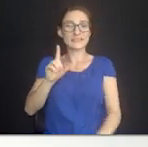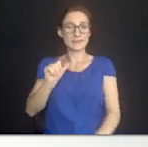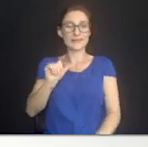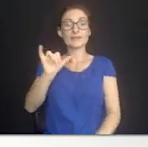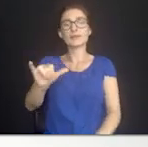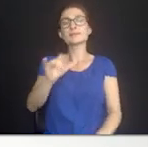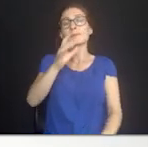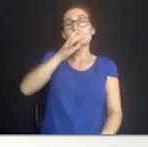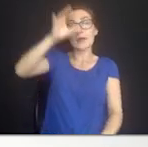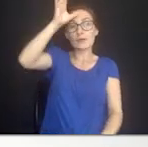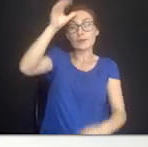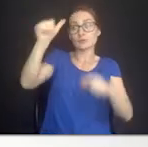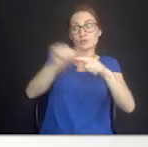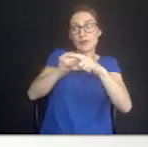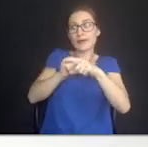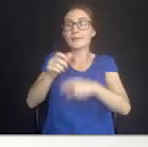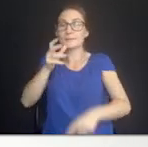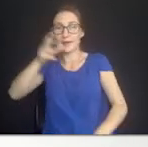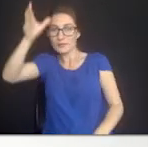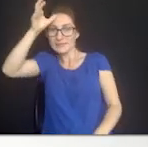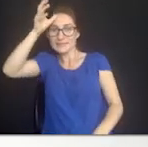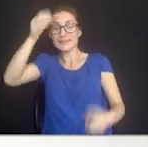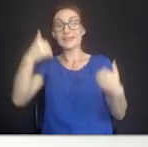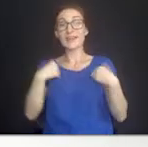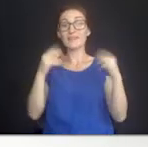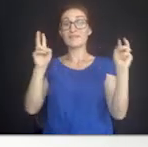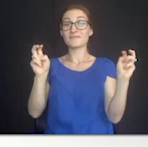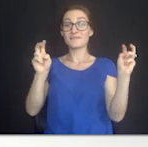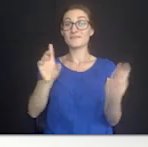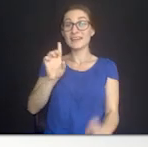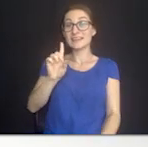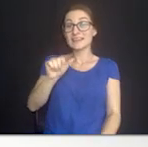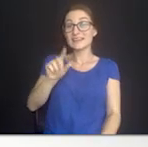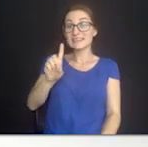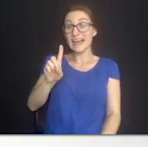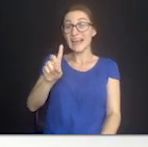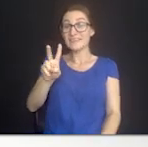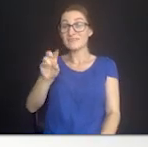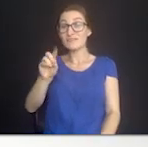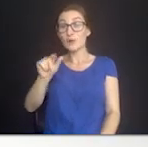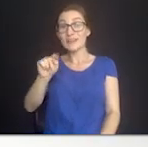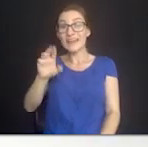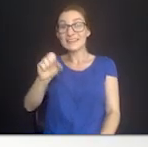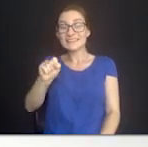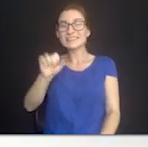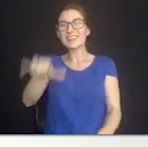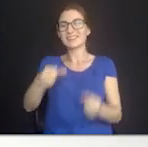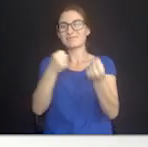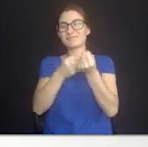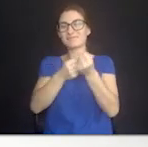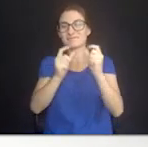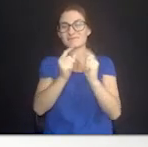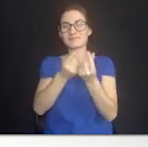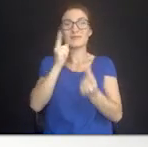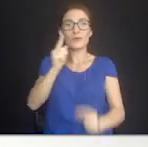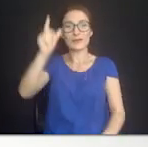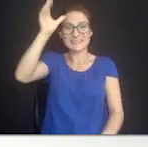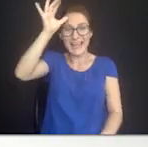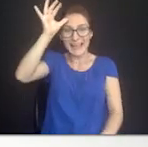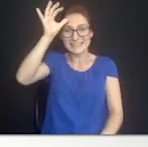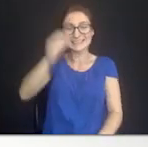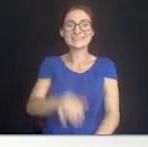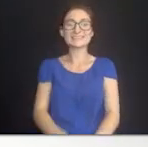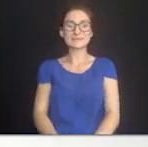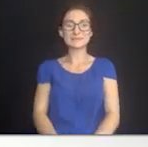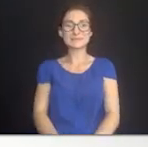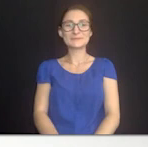is a parent-to-parent training group. They have Dadvocates, which is great. It's a support group for dads. I mean, they have all kinds of great programs.